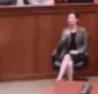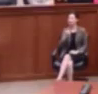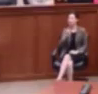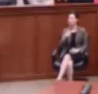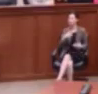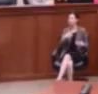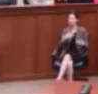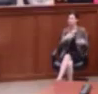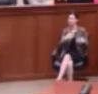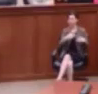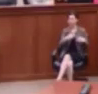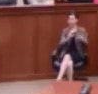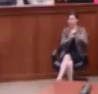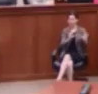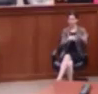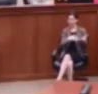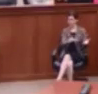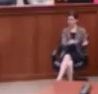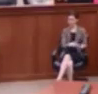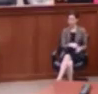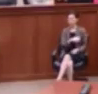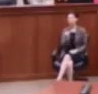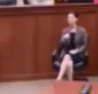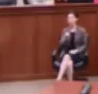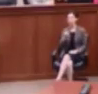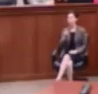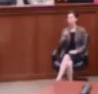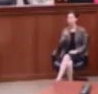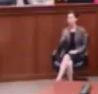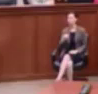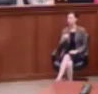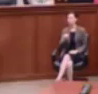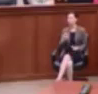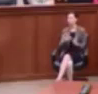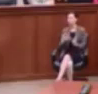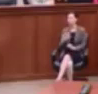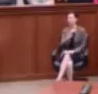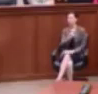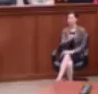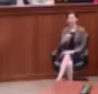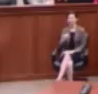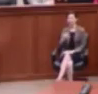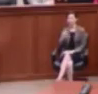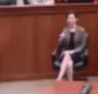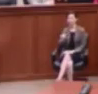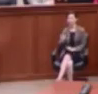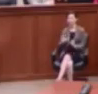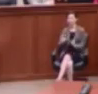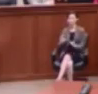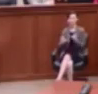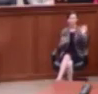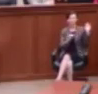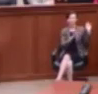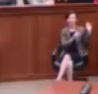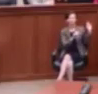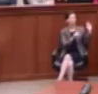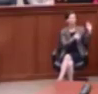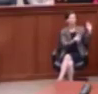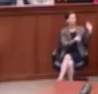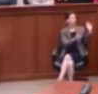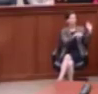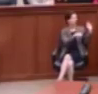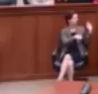they offer. The drone credential, FAA drone credential. We have heard. Mr. Bradford,